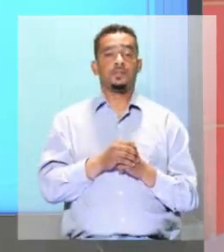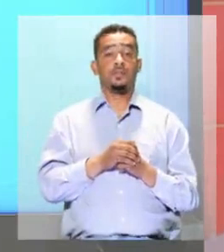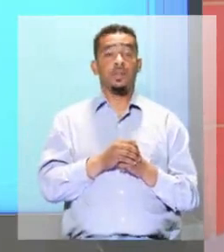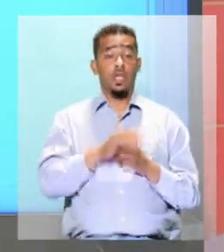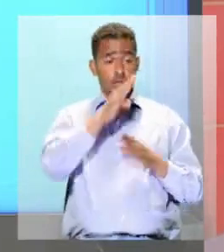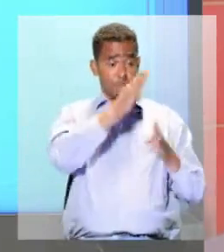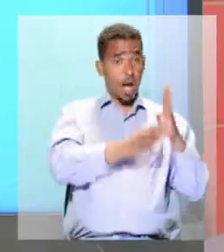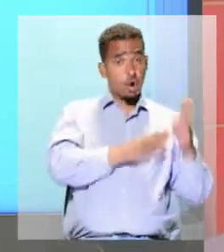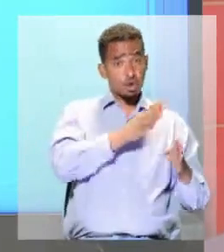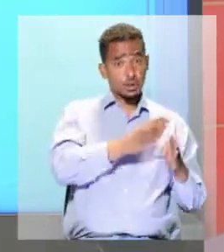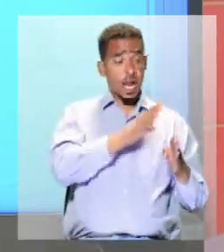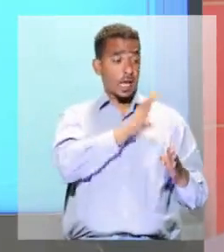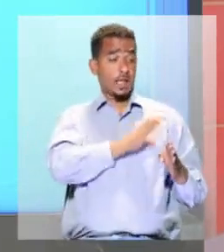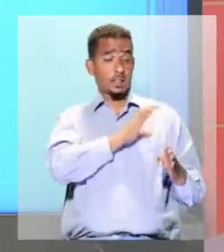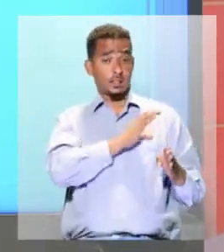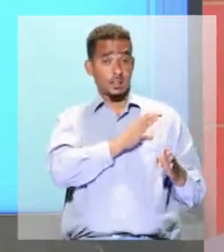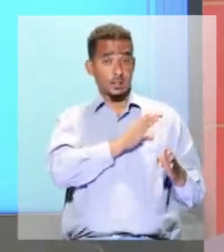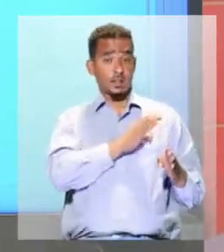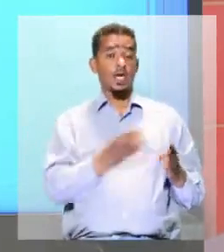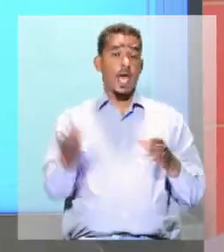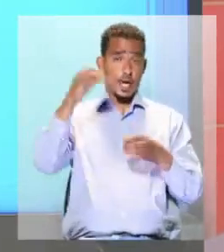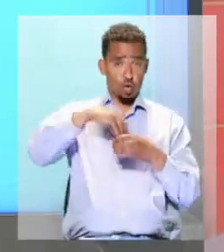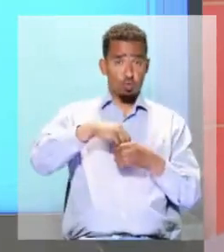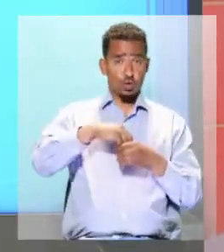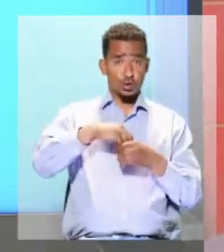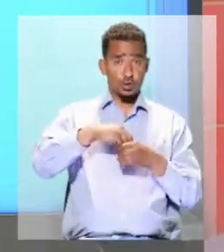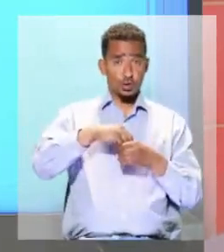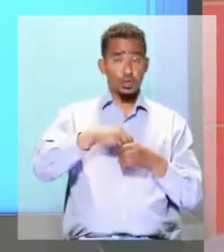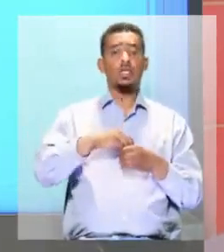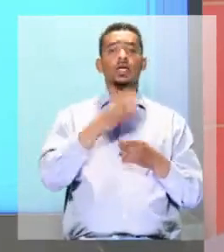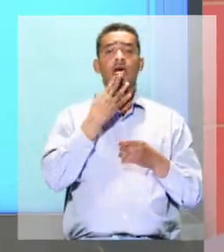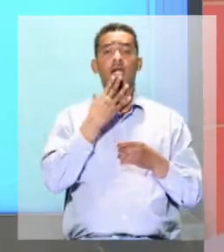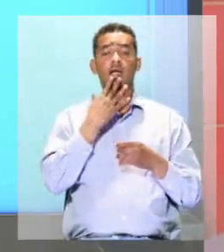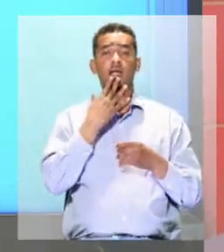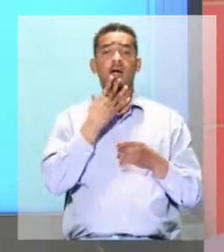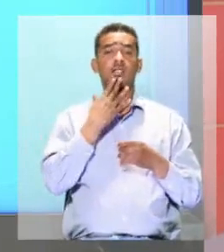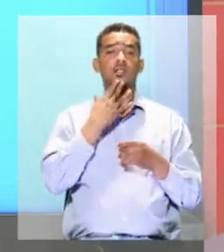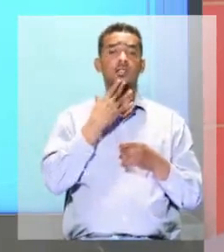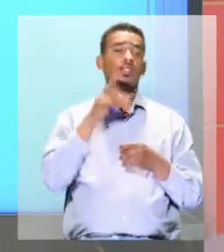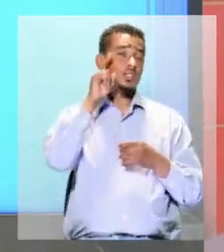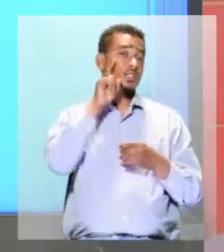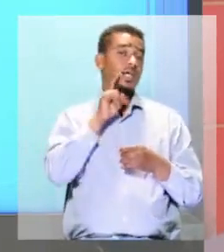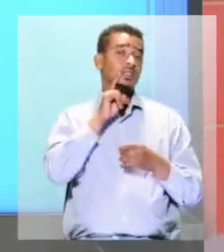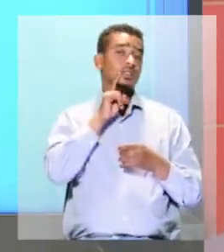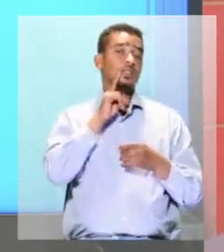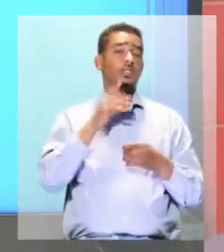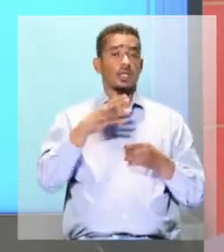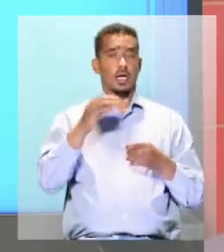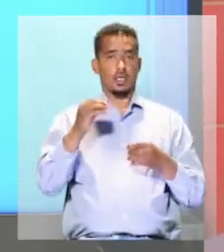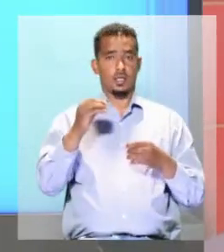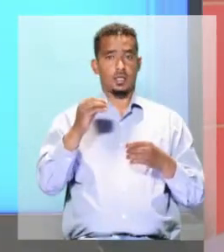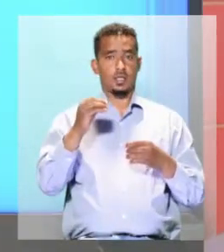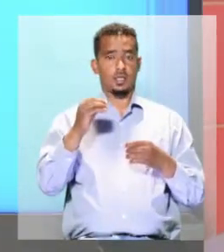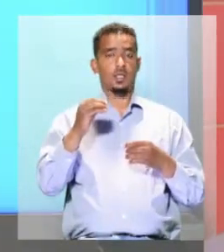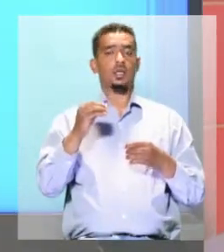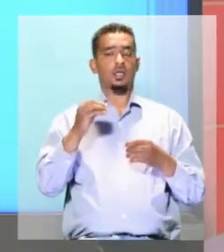The biological characteristics include race, ethnicity, sex, and age include